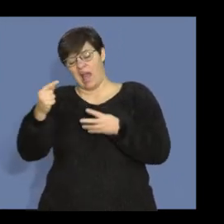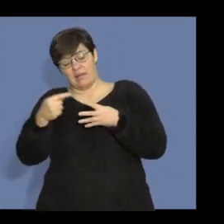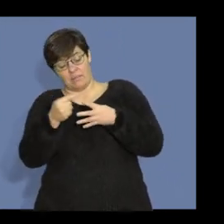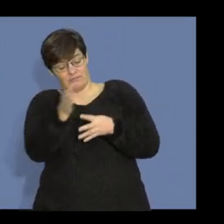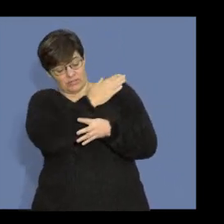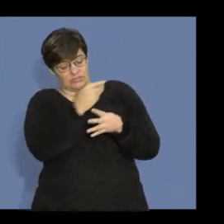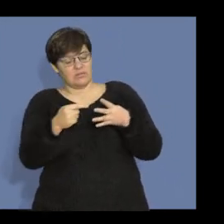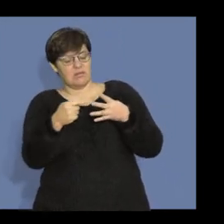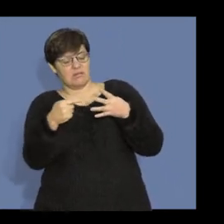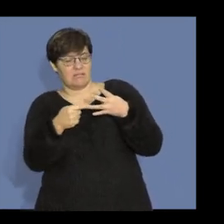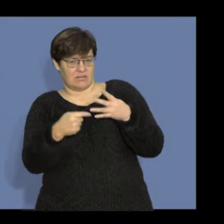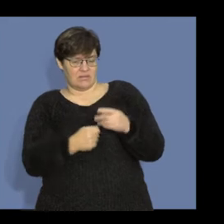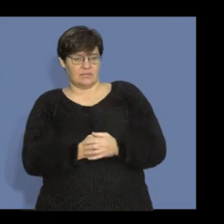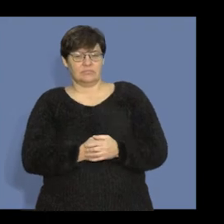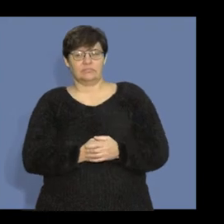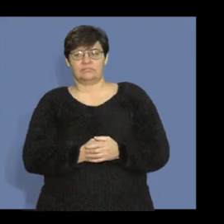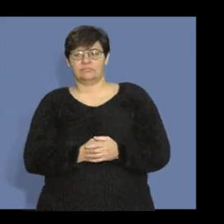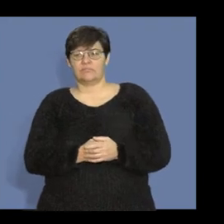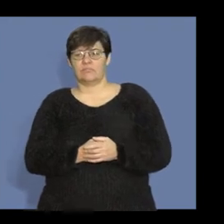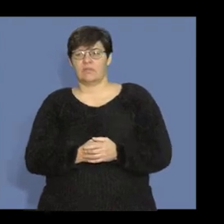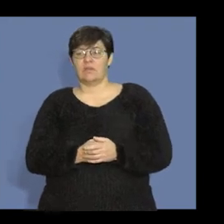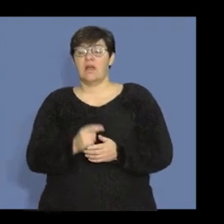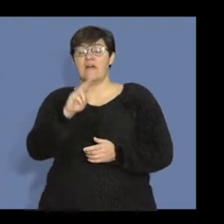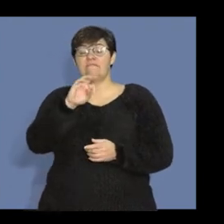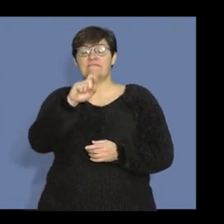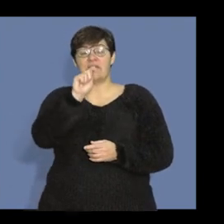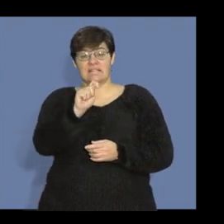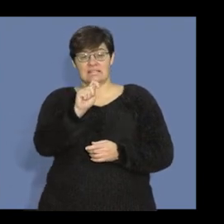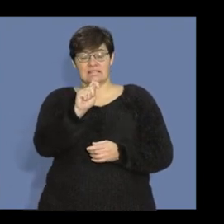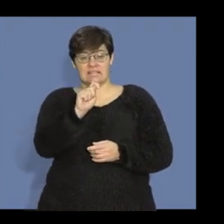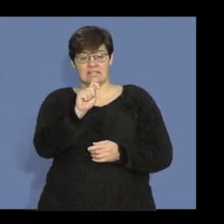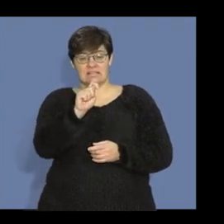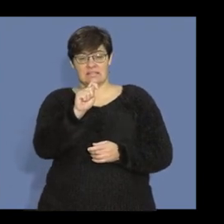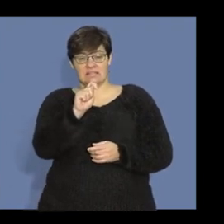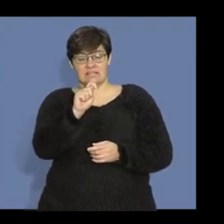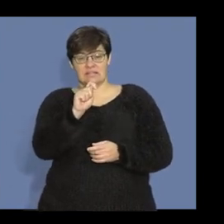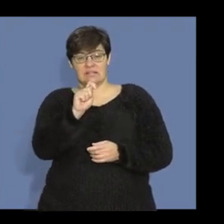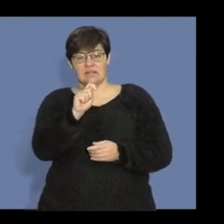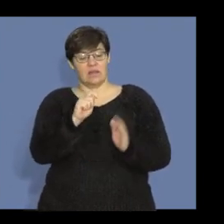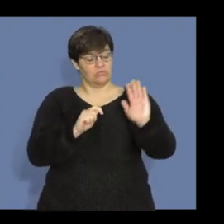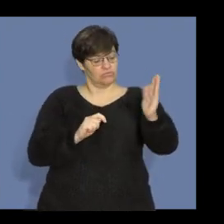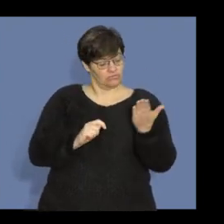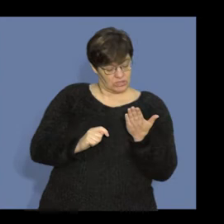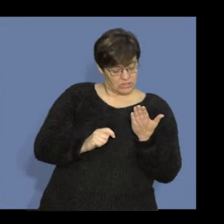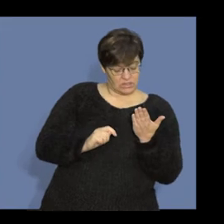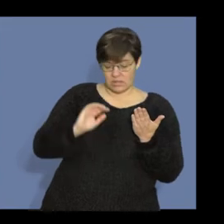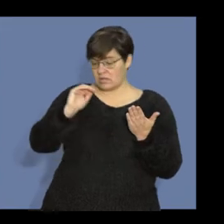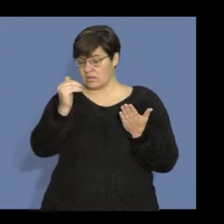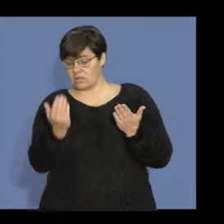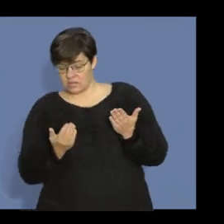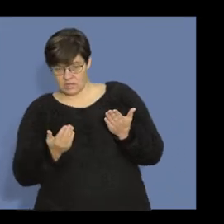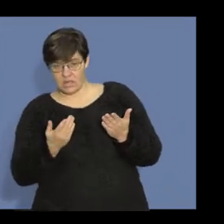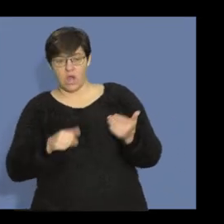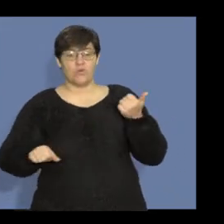our VAT account. One, the amount on the VAT return should be checked against the general